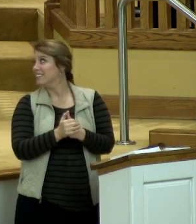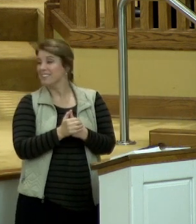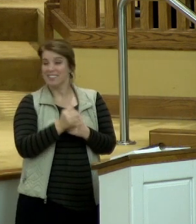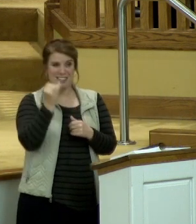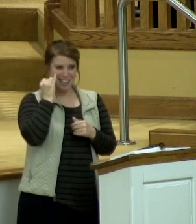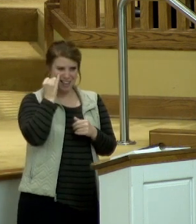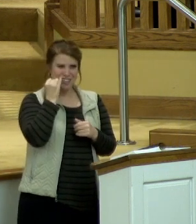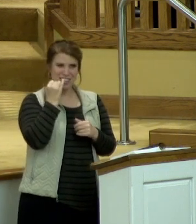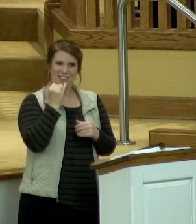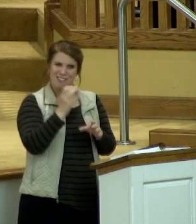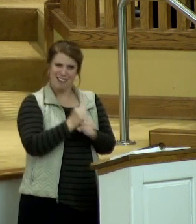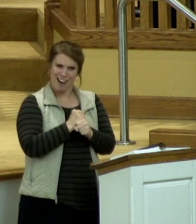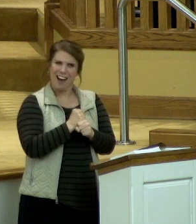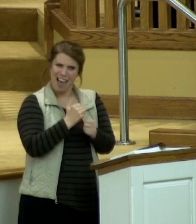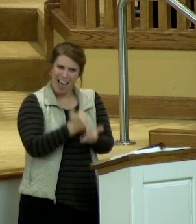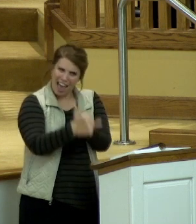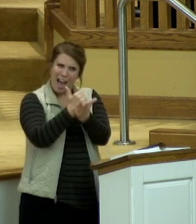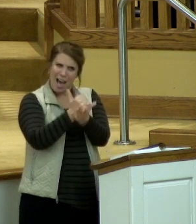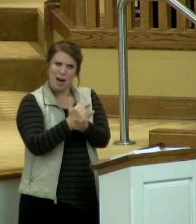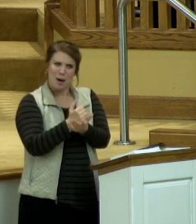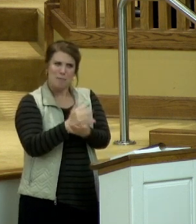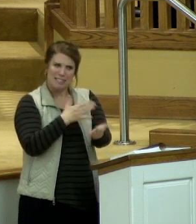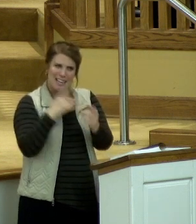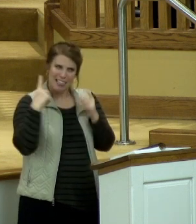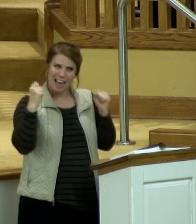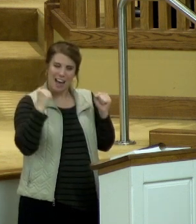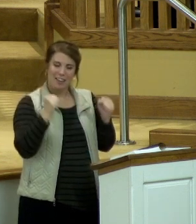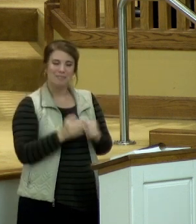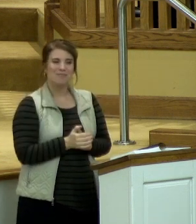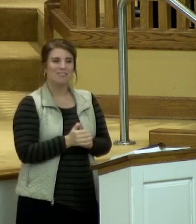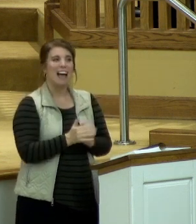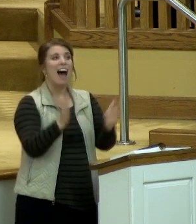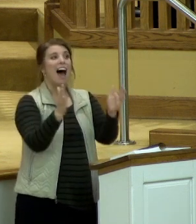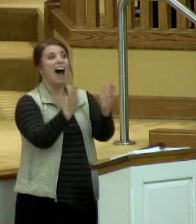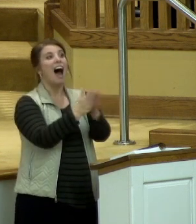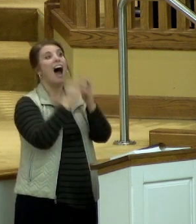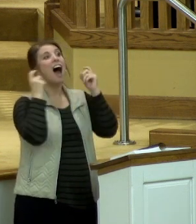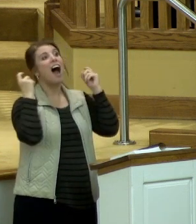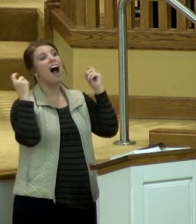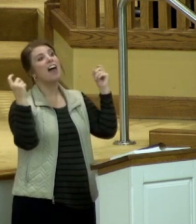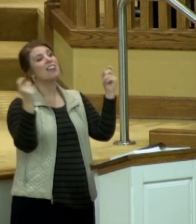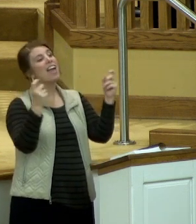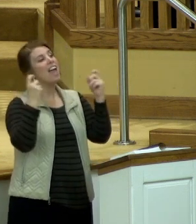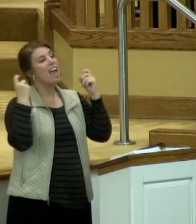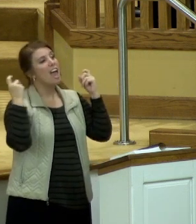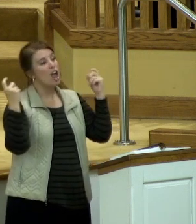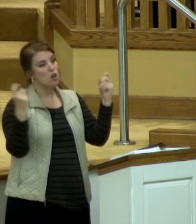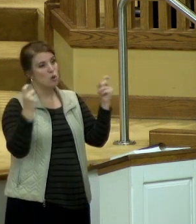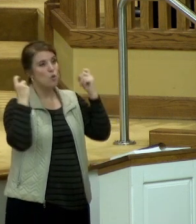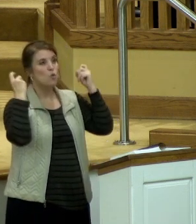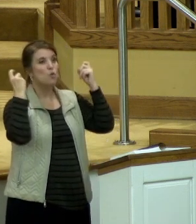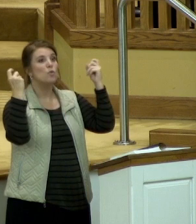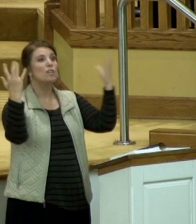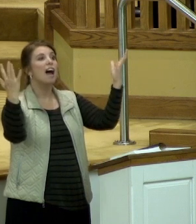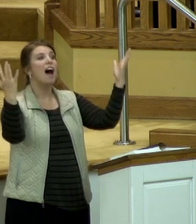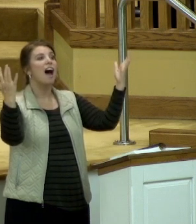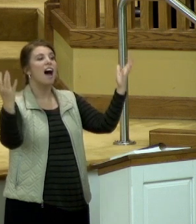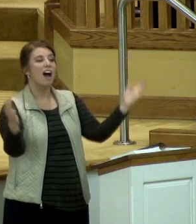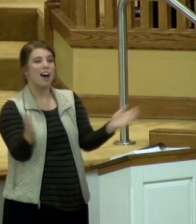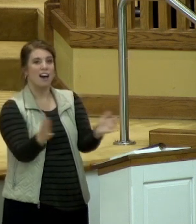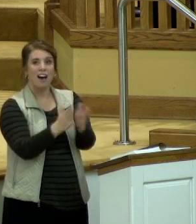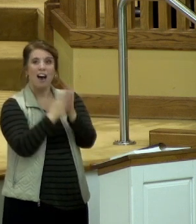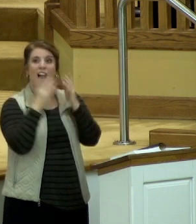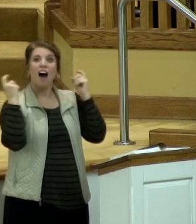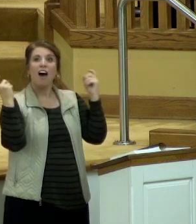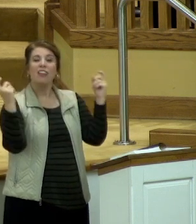sing it out loud so we can help everyone around us. But let's sing it one more time. Here we go. And this is life